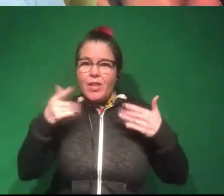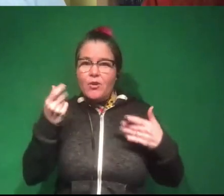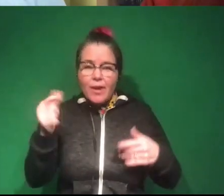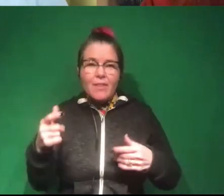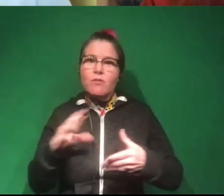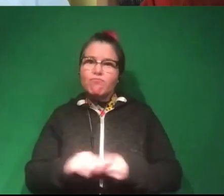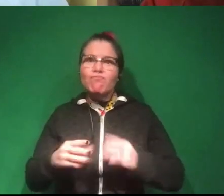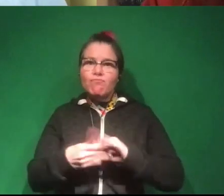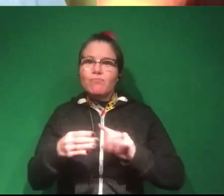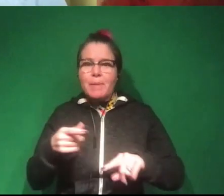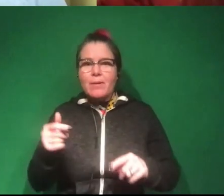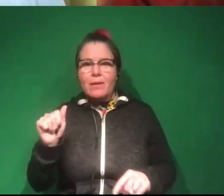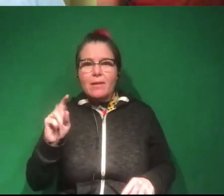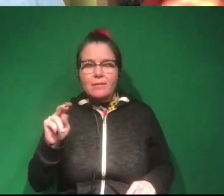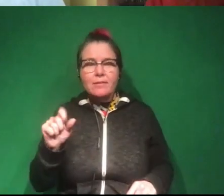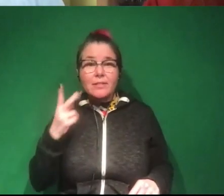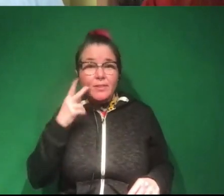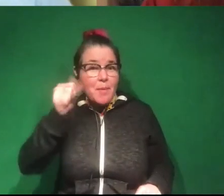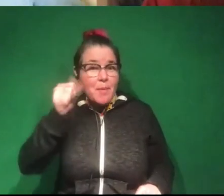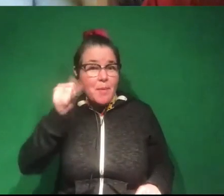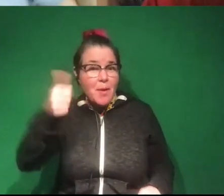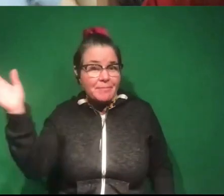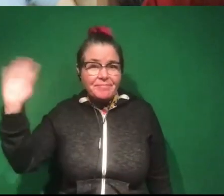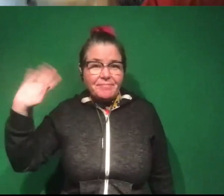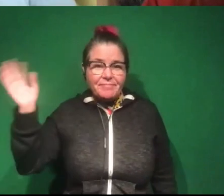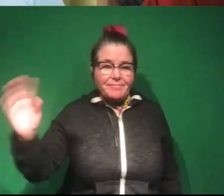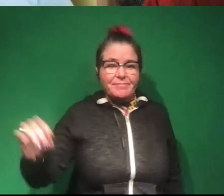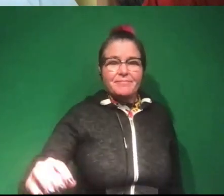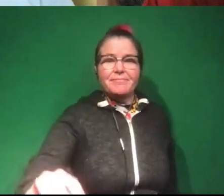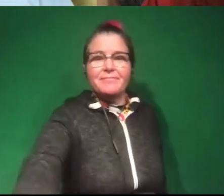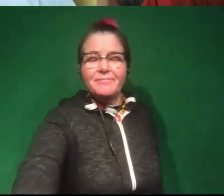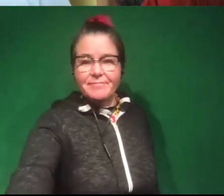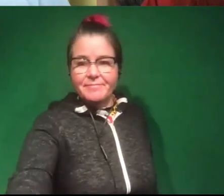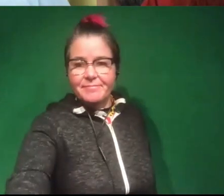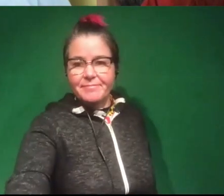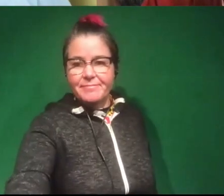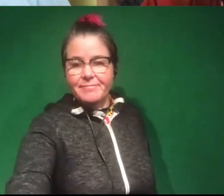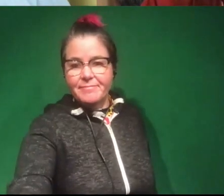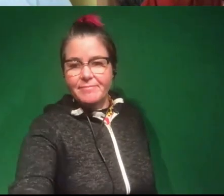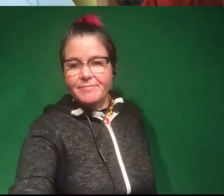stories about ants. And we'll see everybody tomorrow. Bye. Bye.